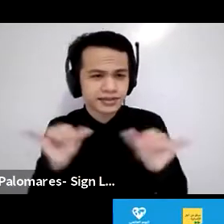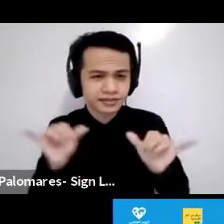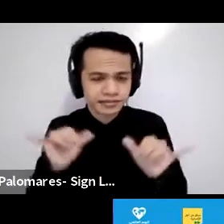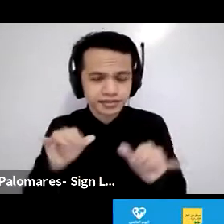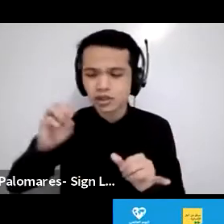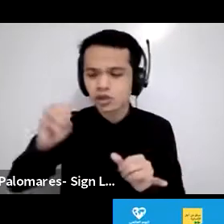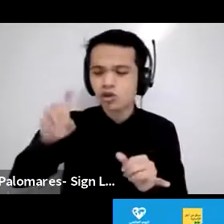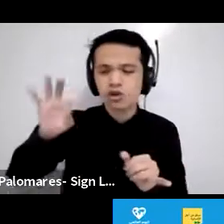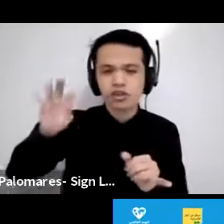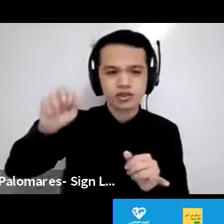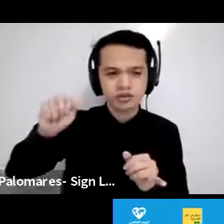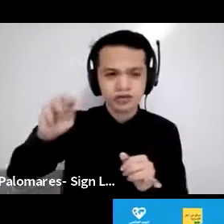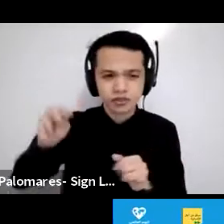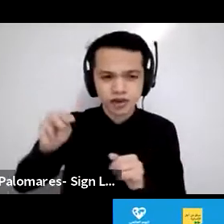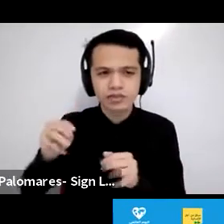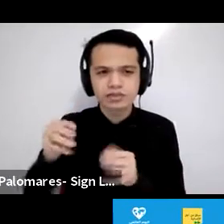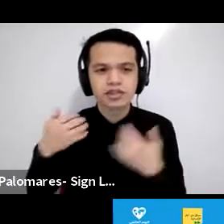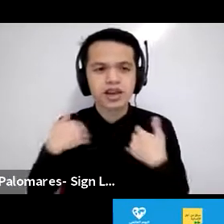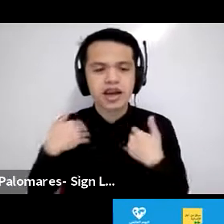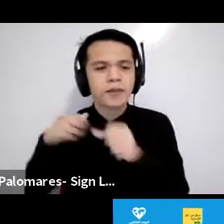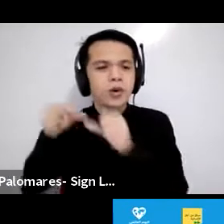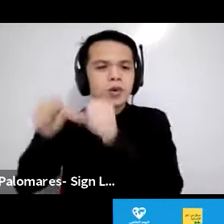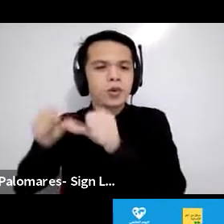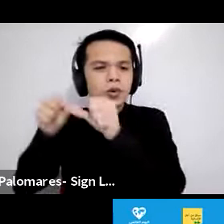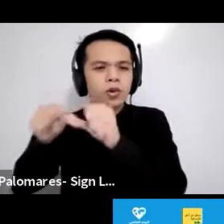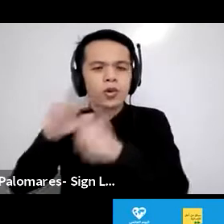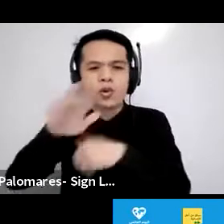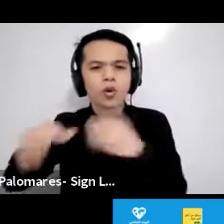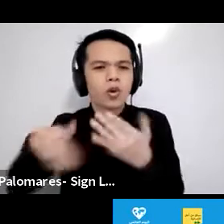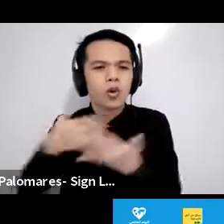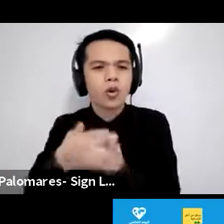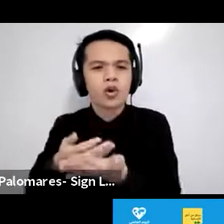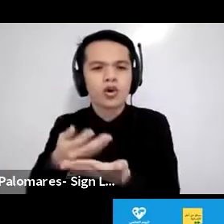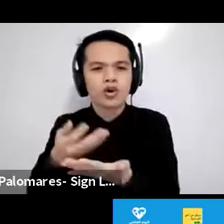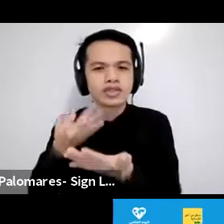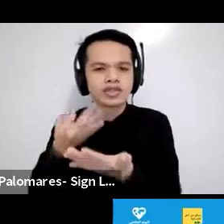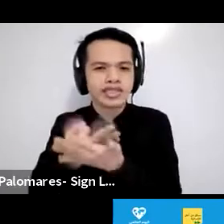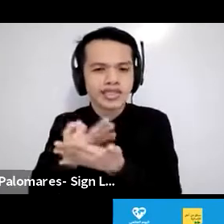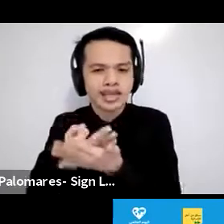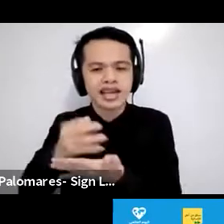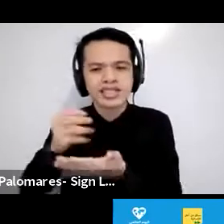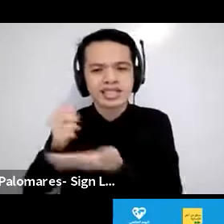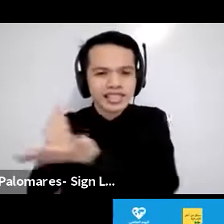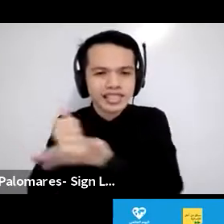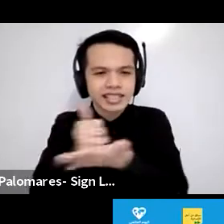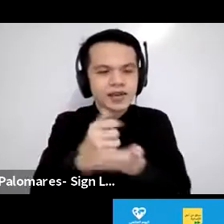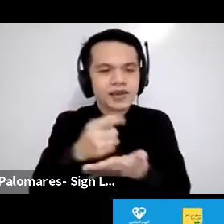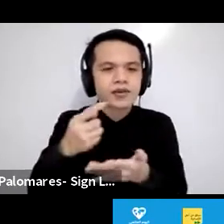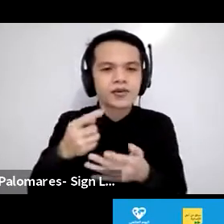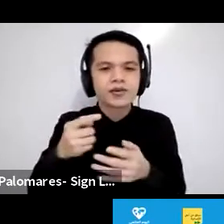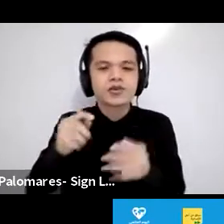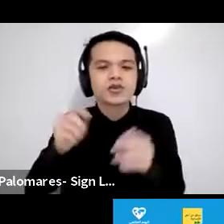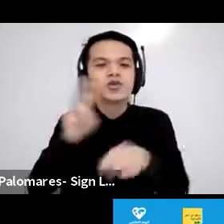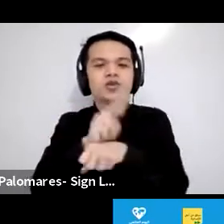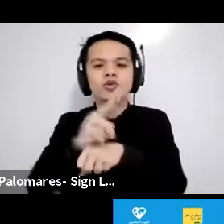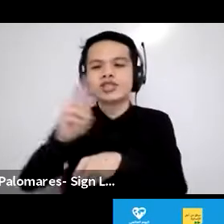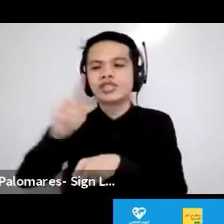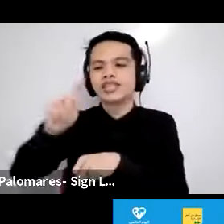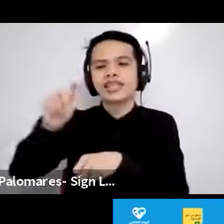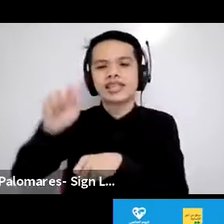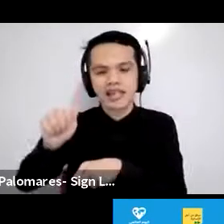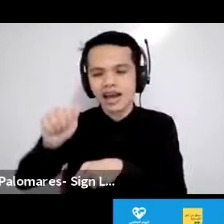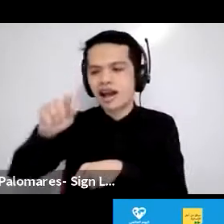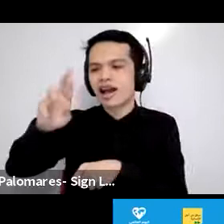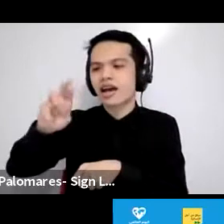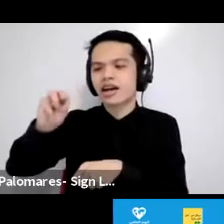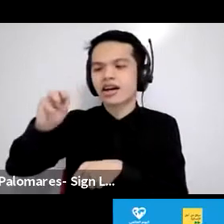and partners ensured continuation of all its cash intervention through remote data collection and